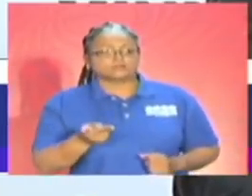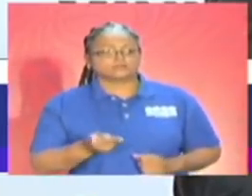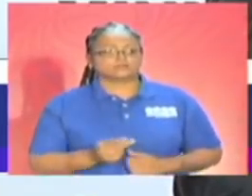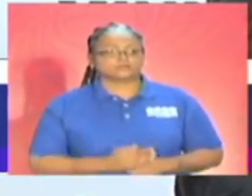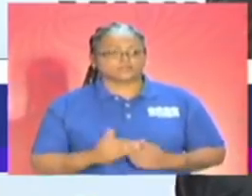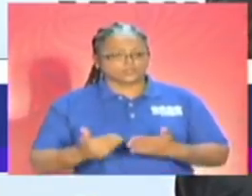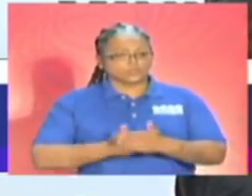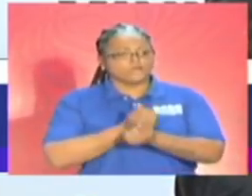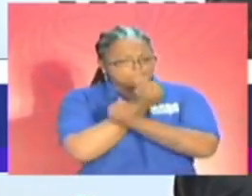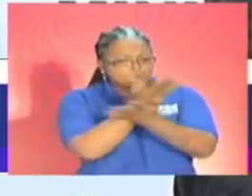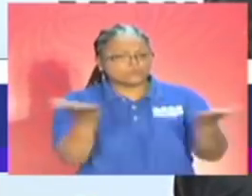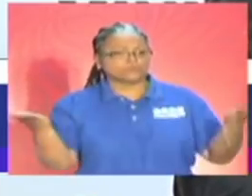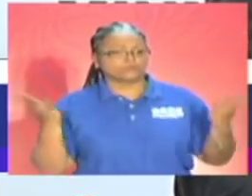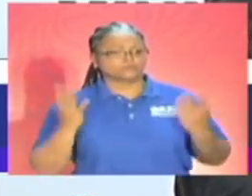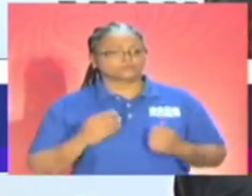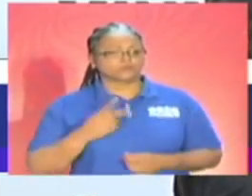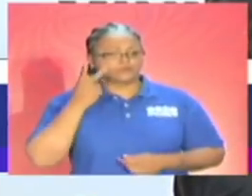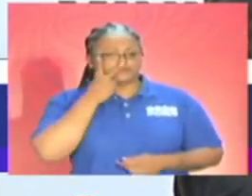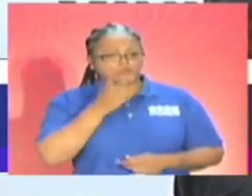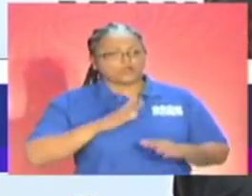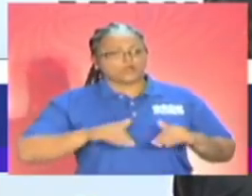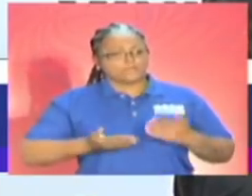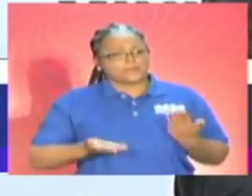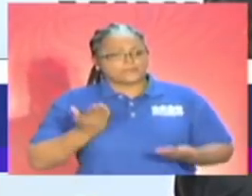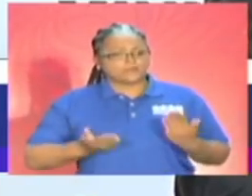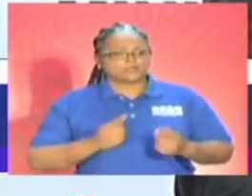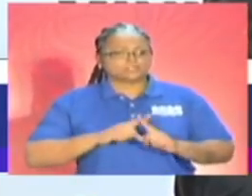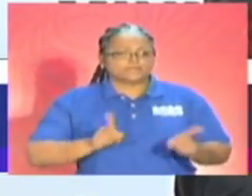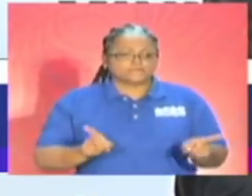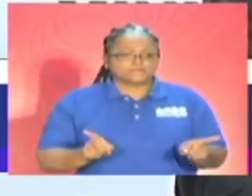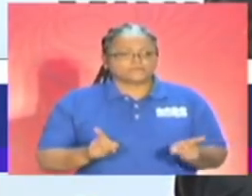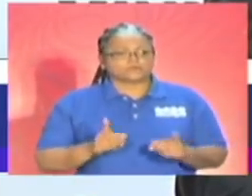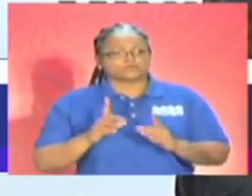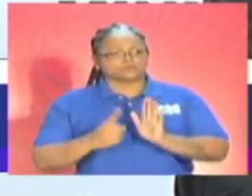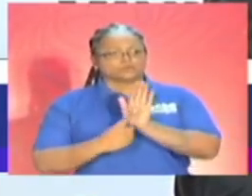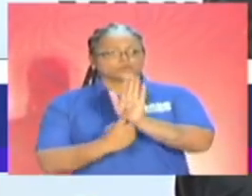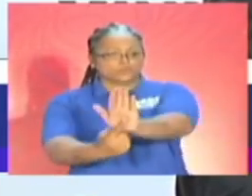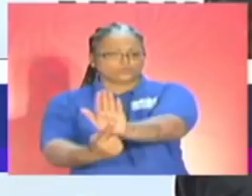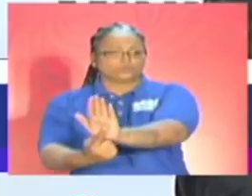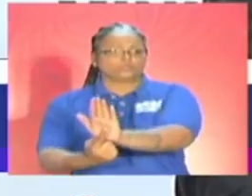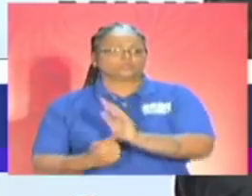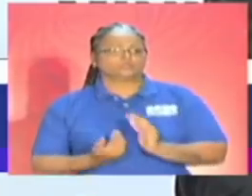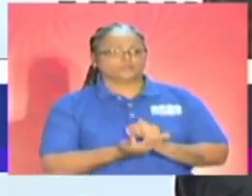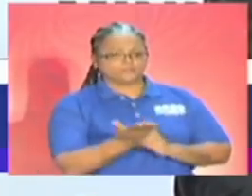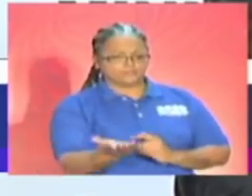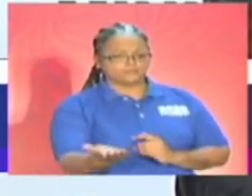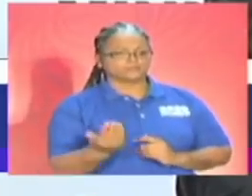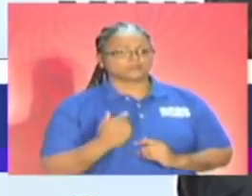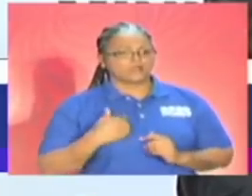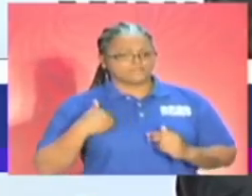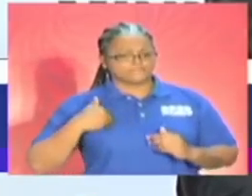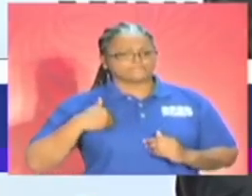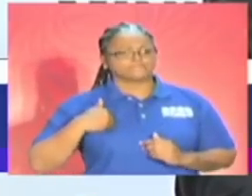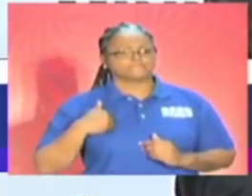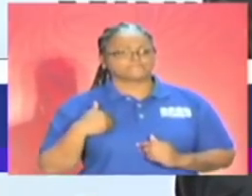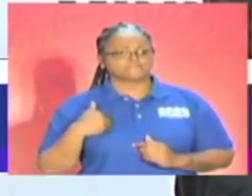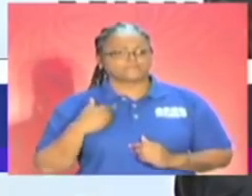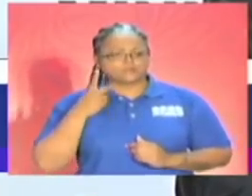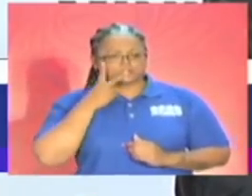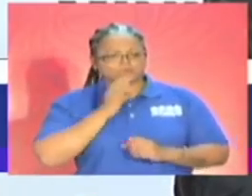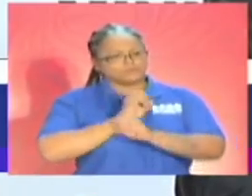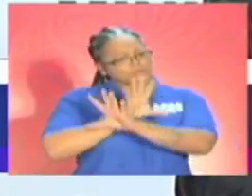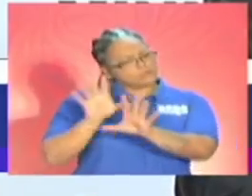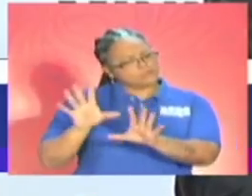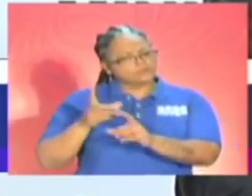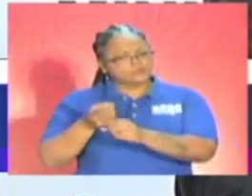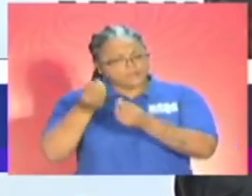the way and the structure this is coming out to you all, where it will have a place so that you can see clearly the single dose vaccines are in that update. That